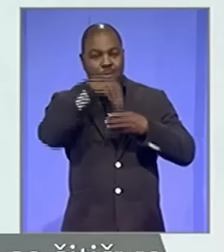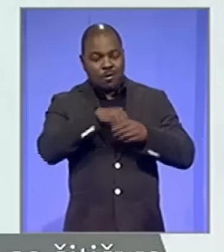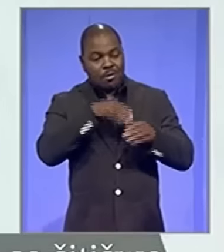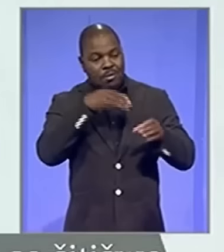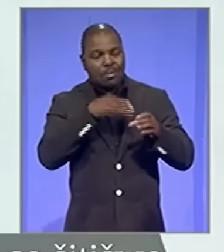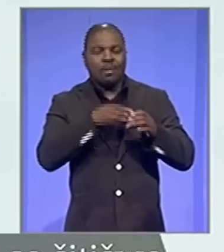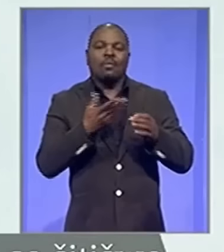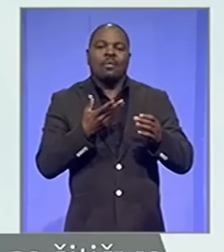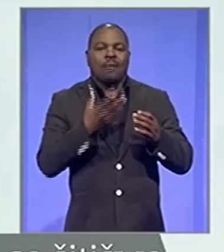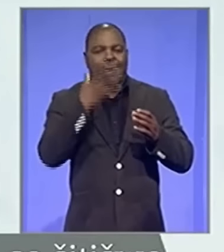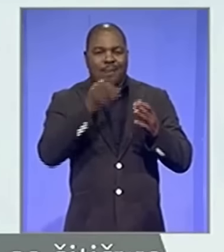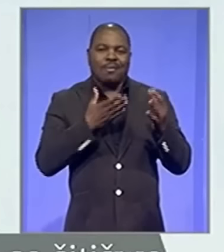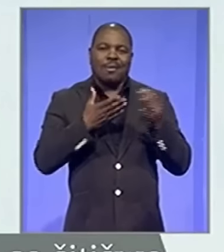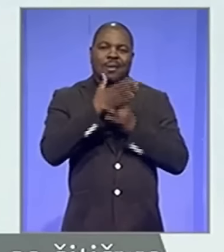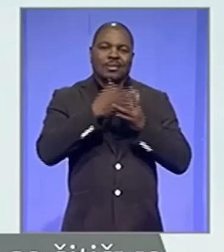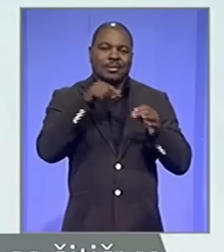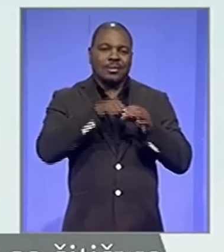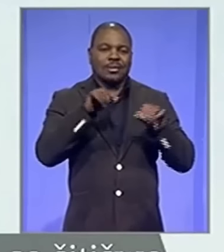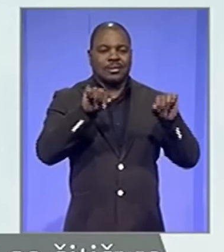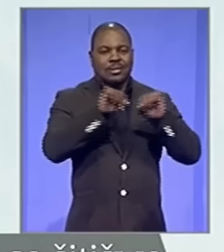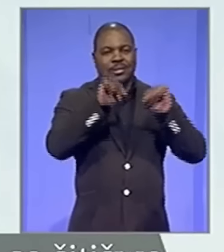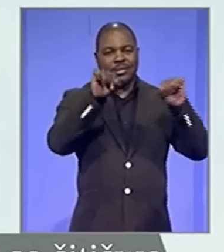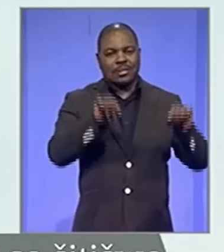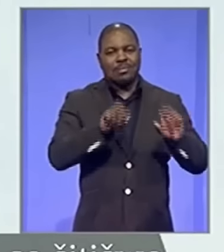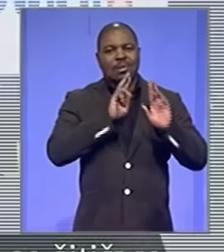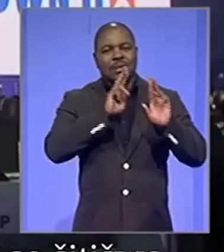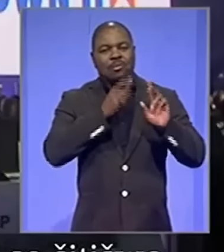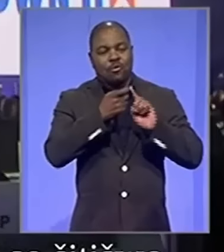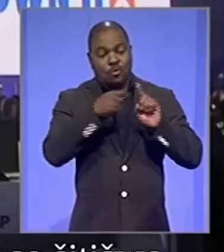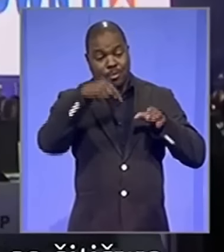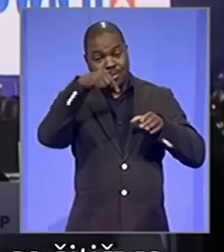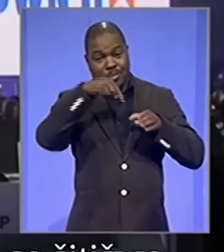appropriate access to system-based reports.